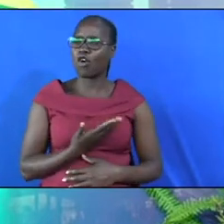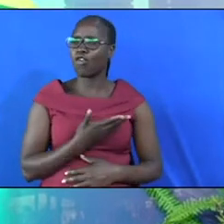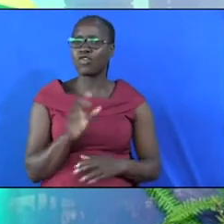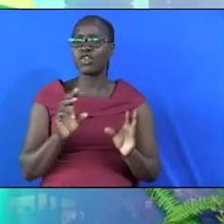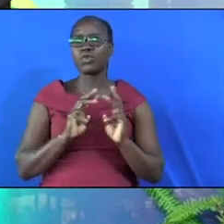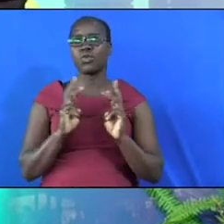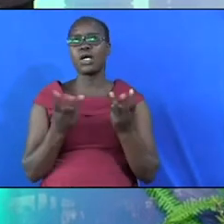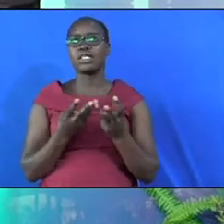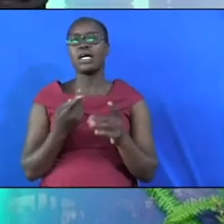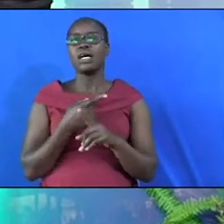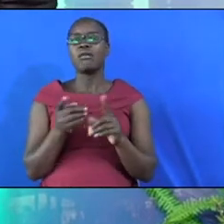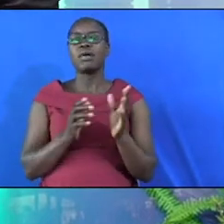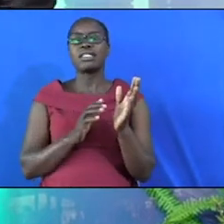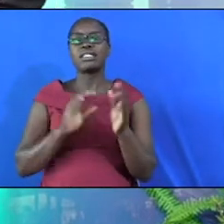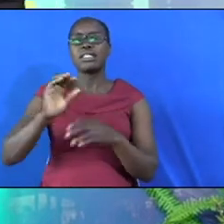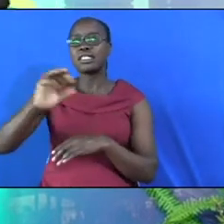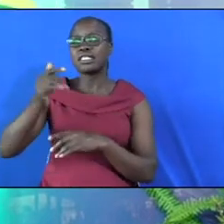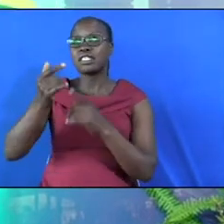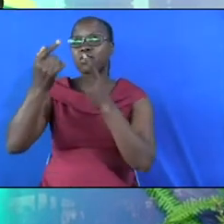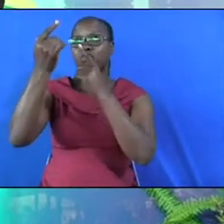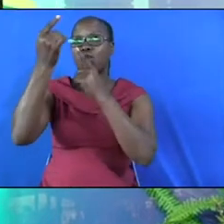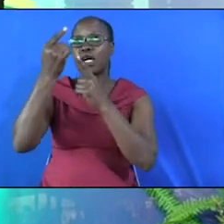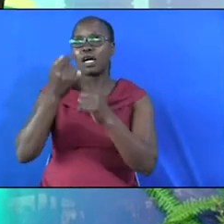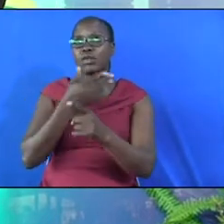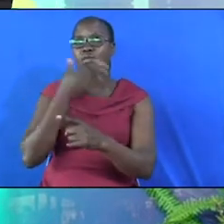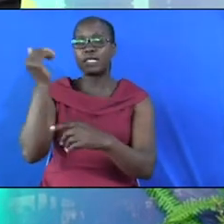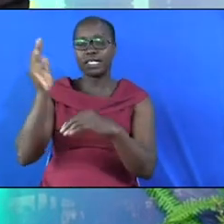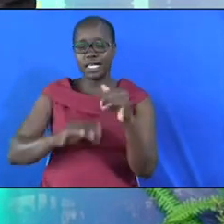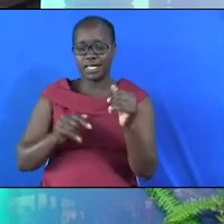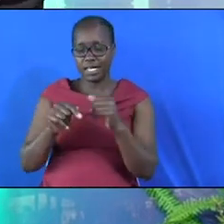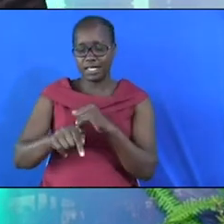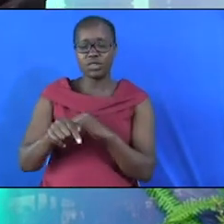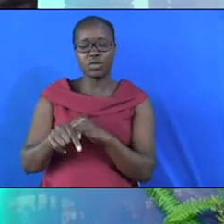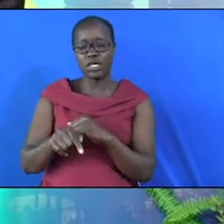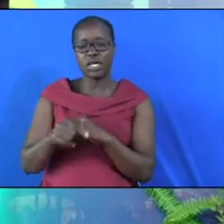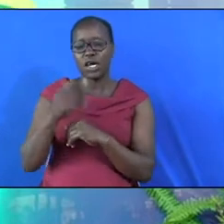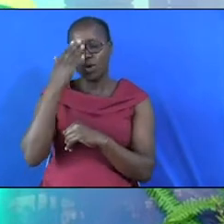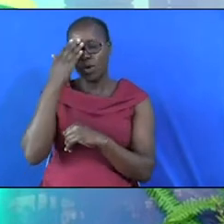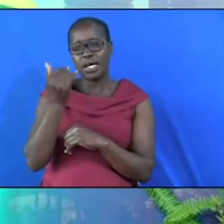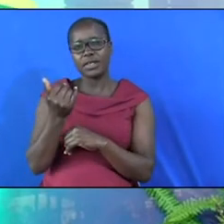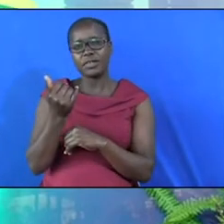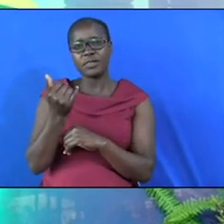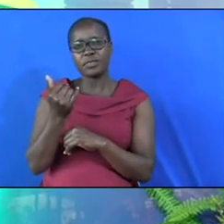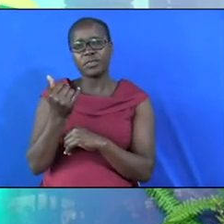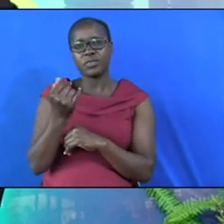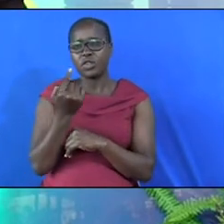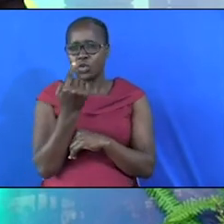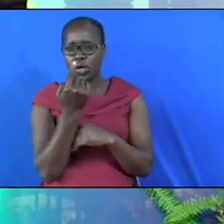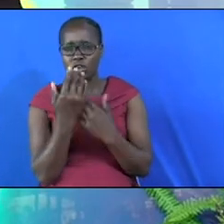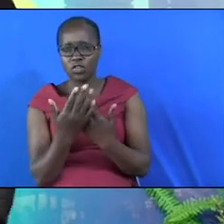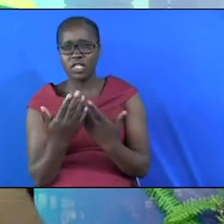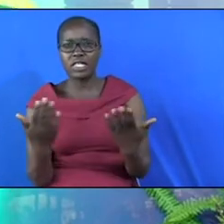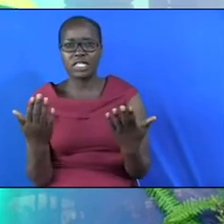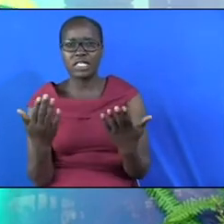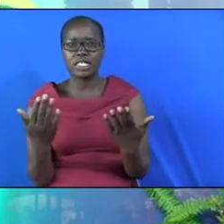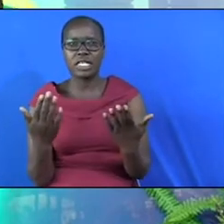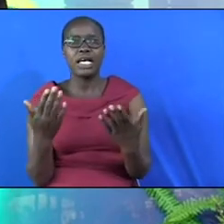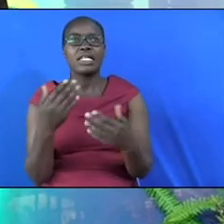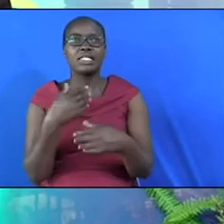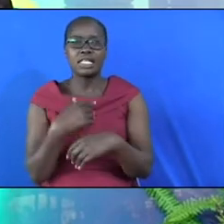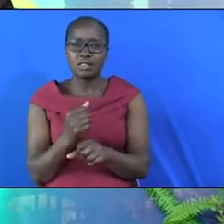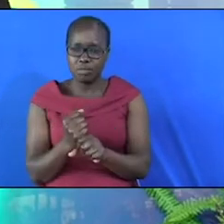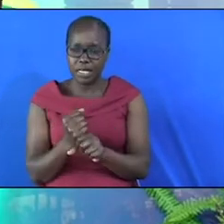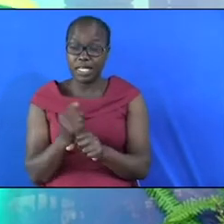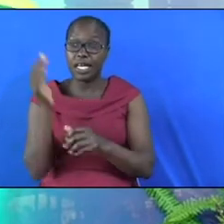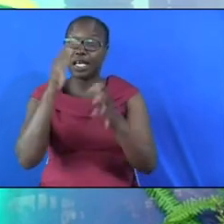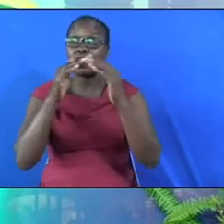this world, but the city to come will be better than today. Because one of the things that will make heaven